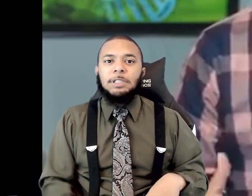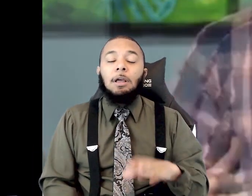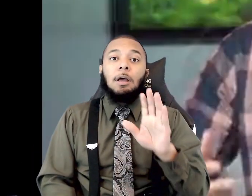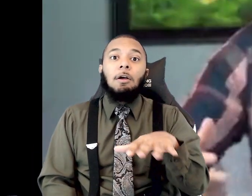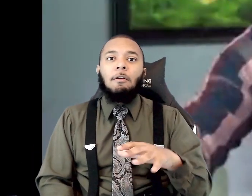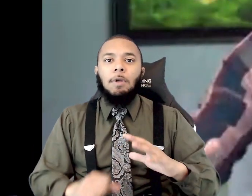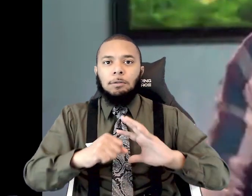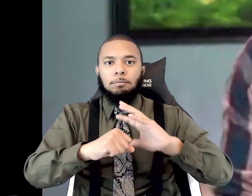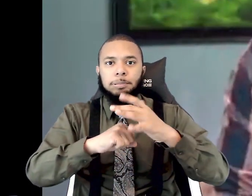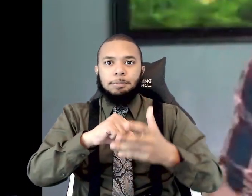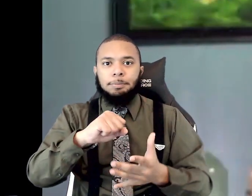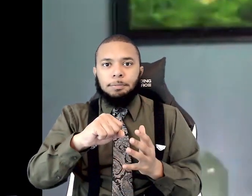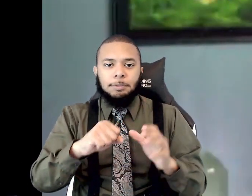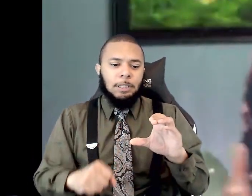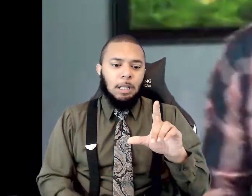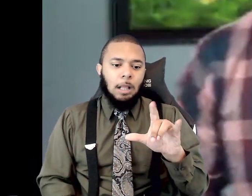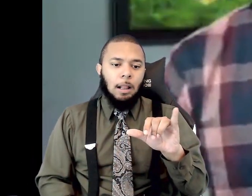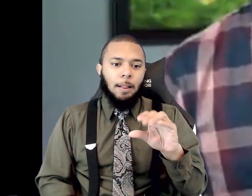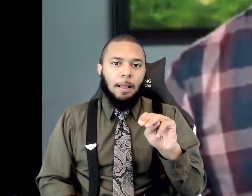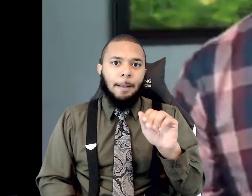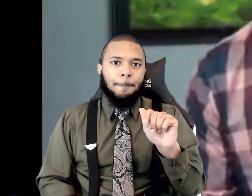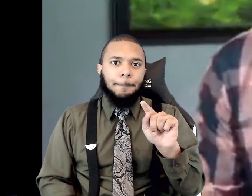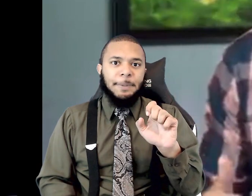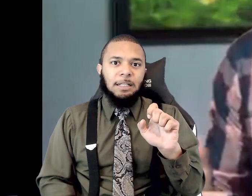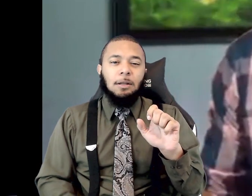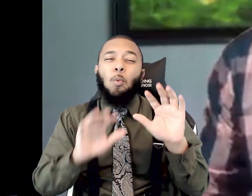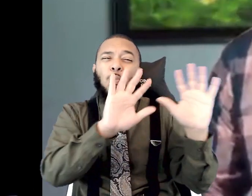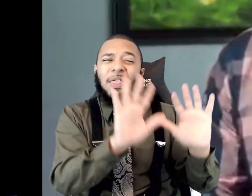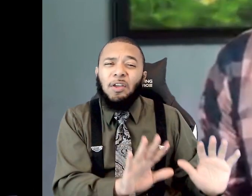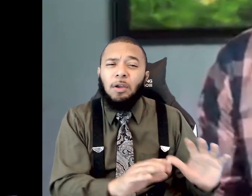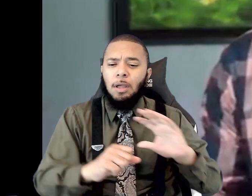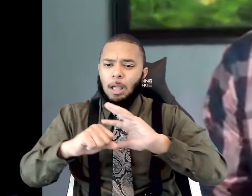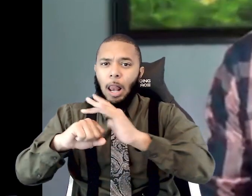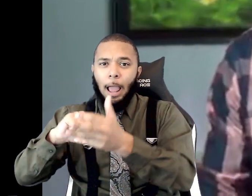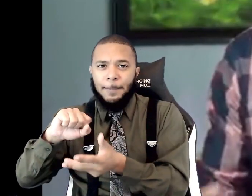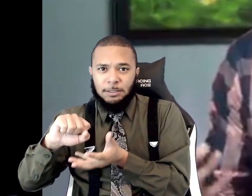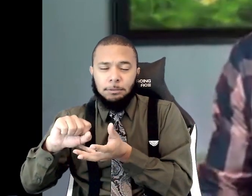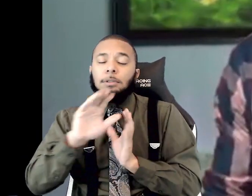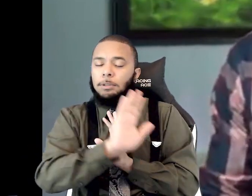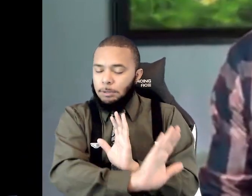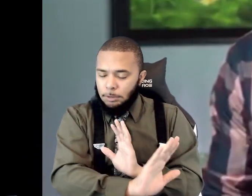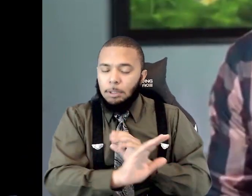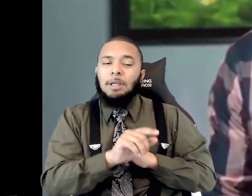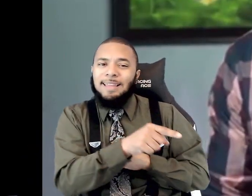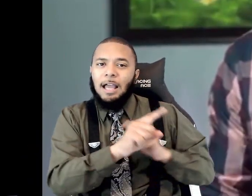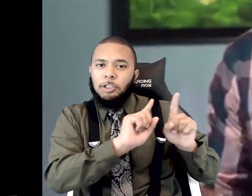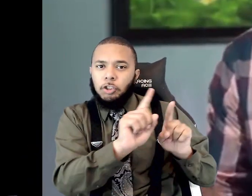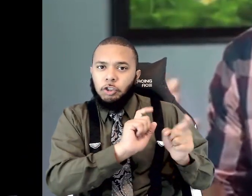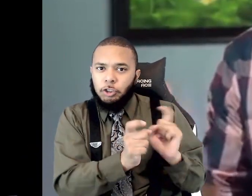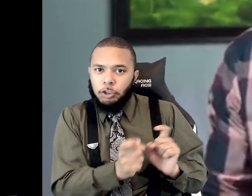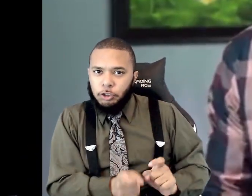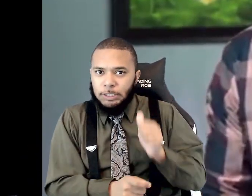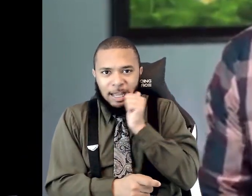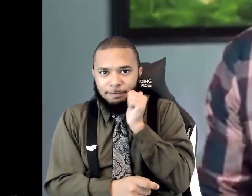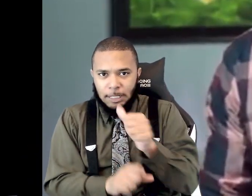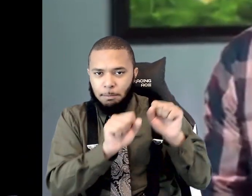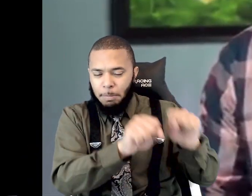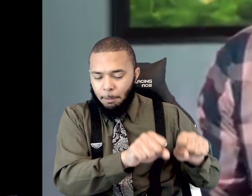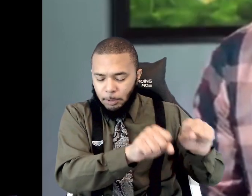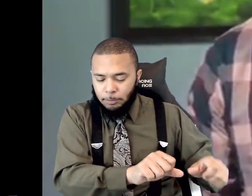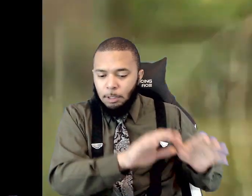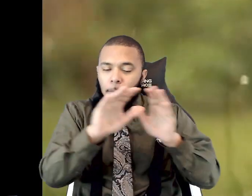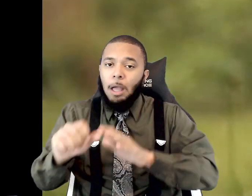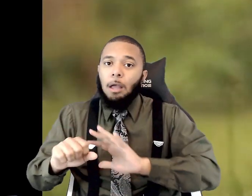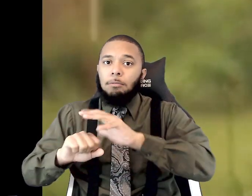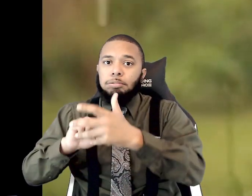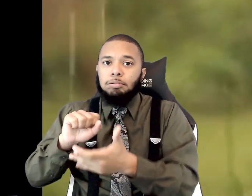climate. So the climate in an area is different than weather. Weather can change day to day, but climate is something that, when you're in a season, you say,